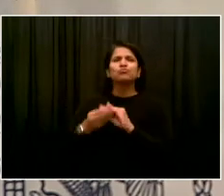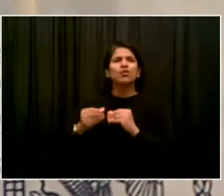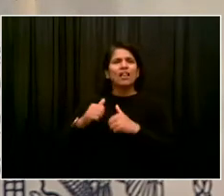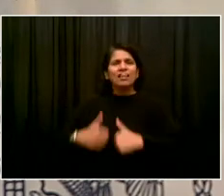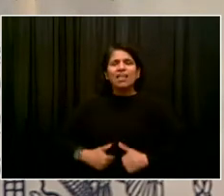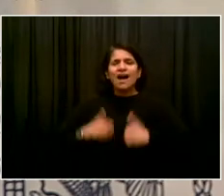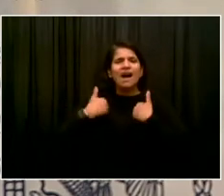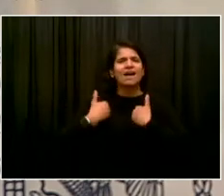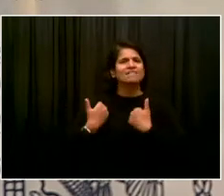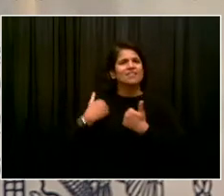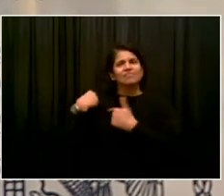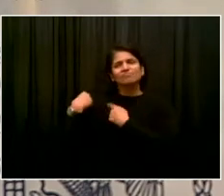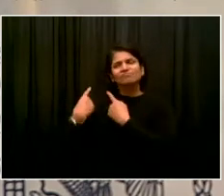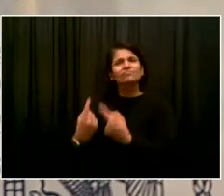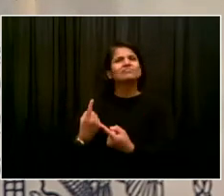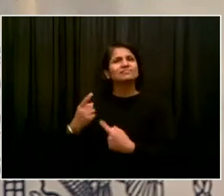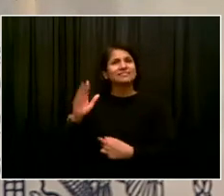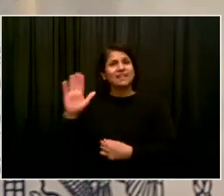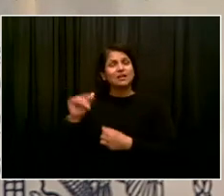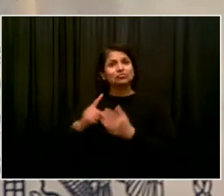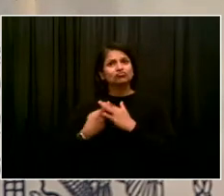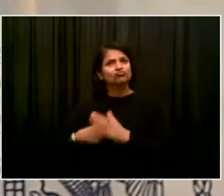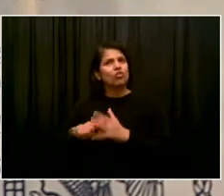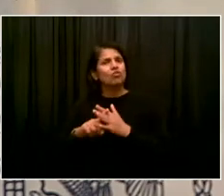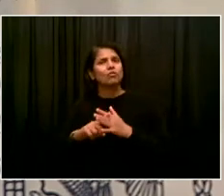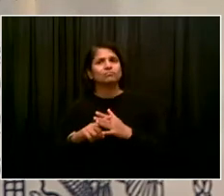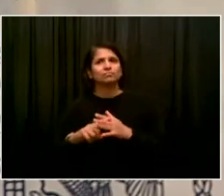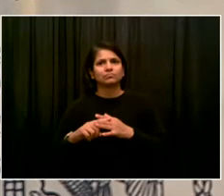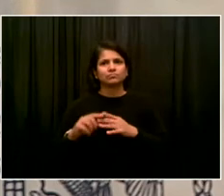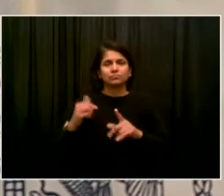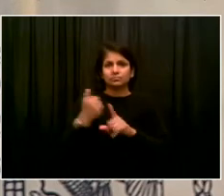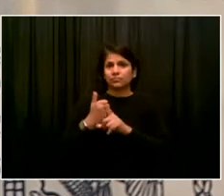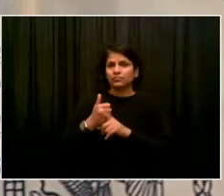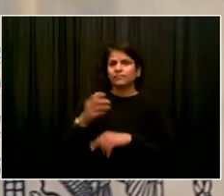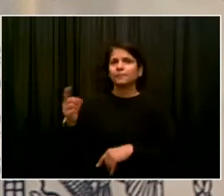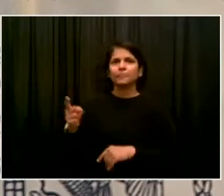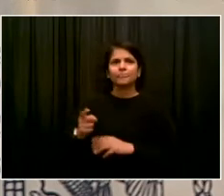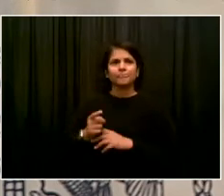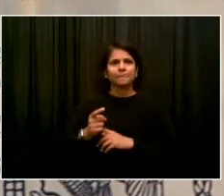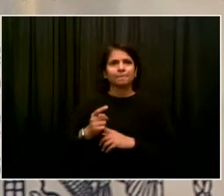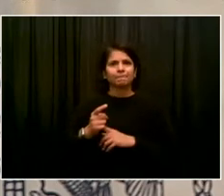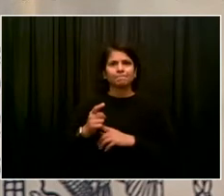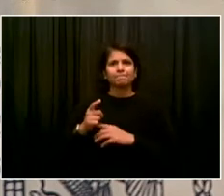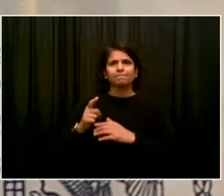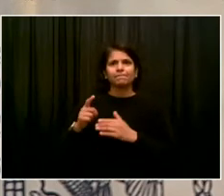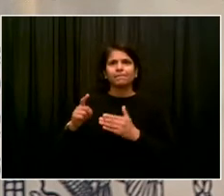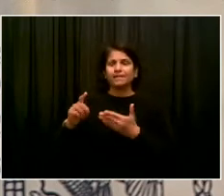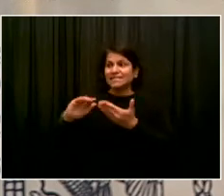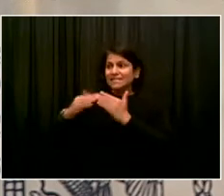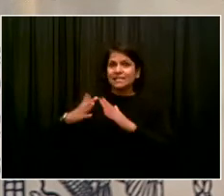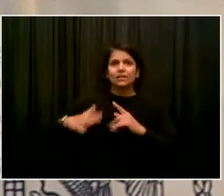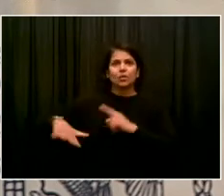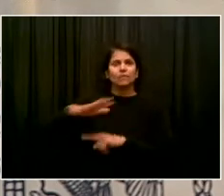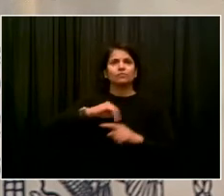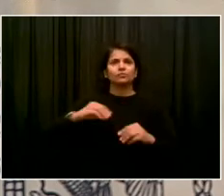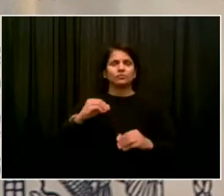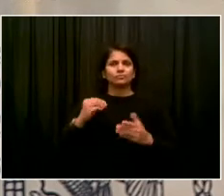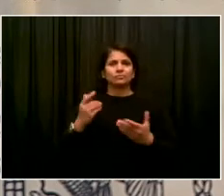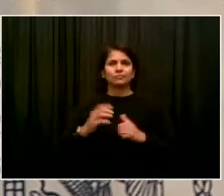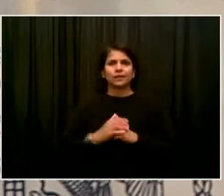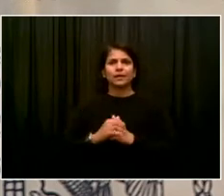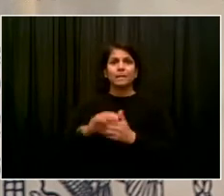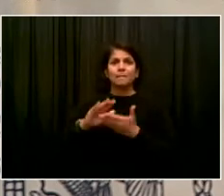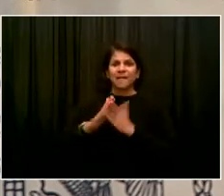as someone who just was looking for a way forward in New York City, became a firefighter, engine company,